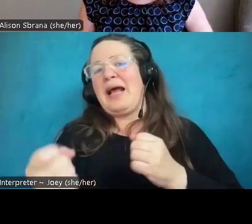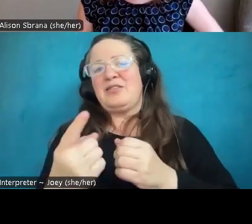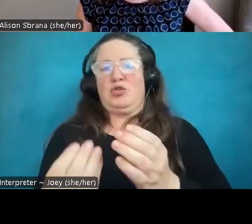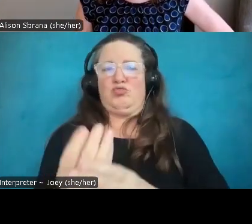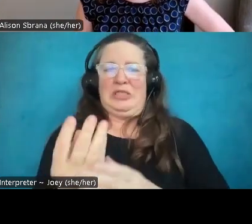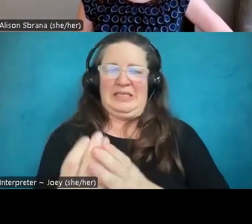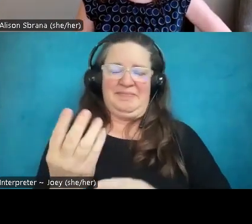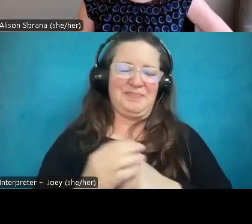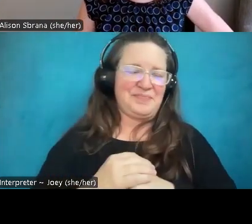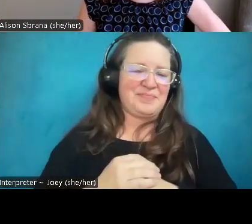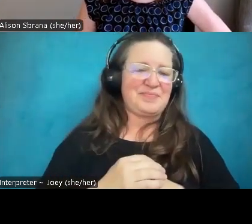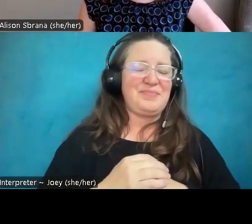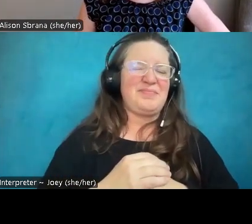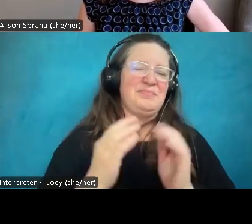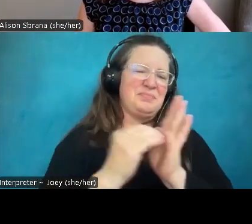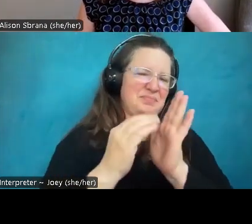Next slide, please.